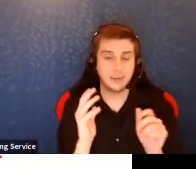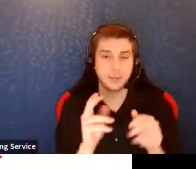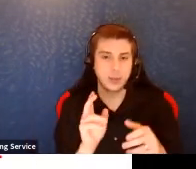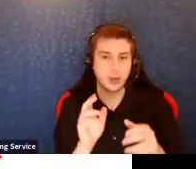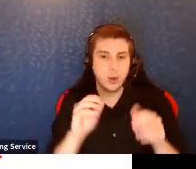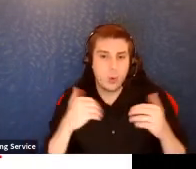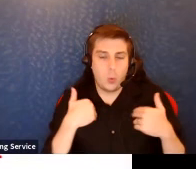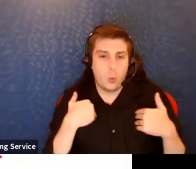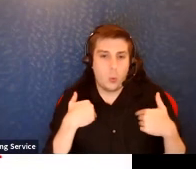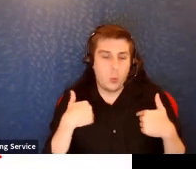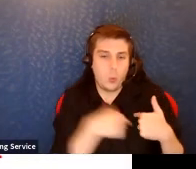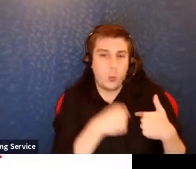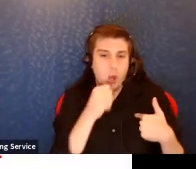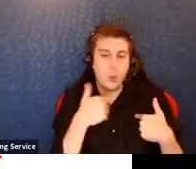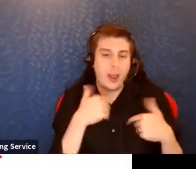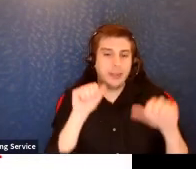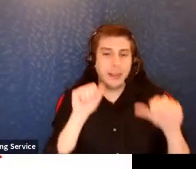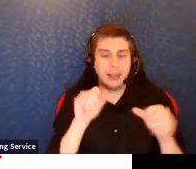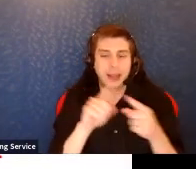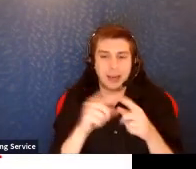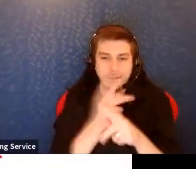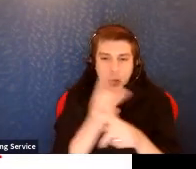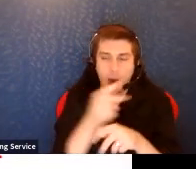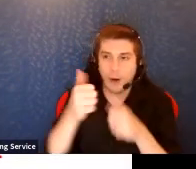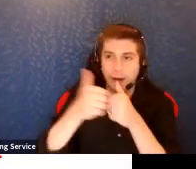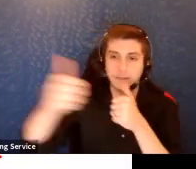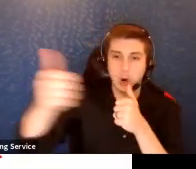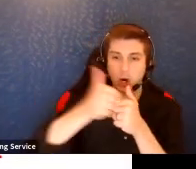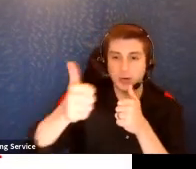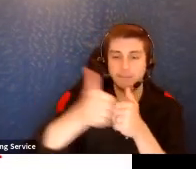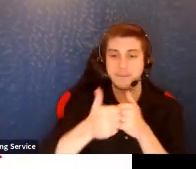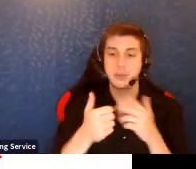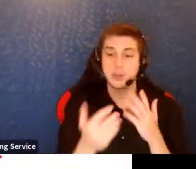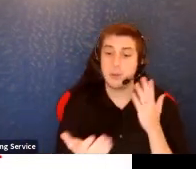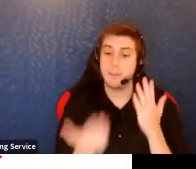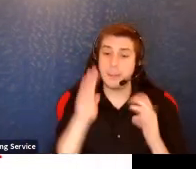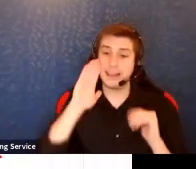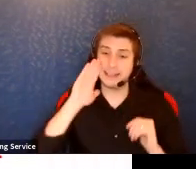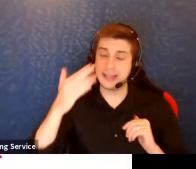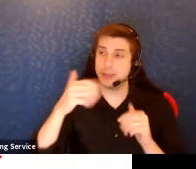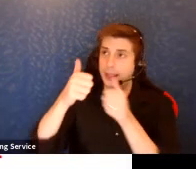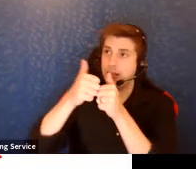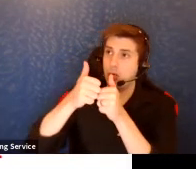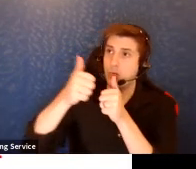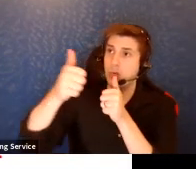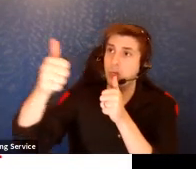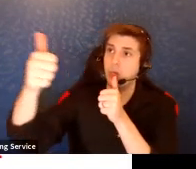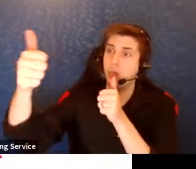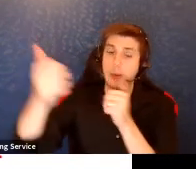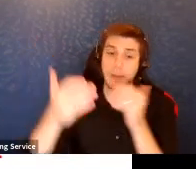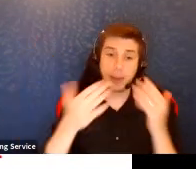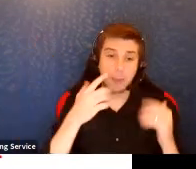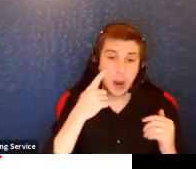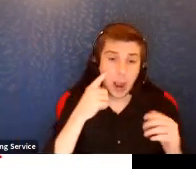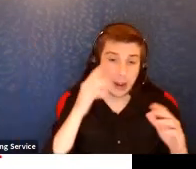no ability to gauge distance. And so it might seem like the object is moving away because maybe our eyes got fatigued